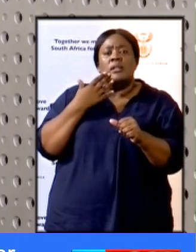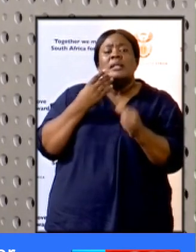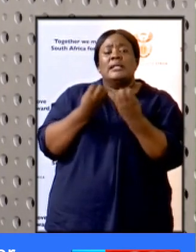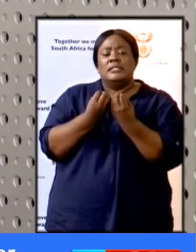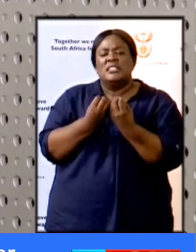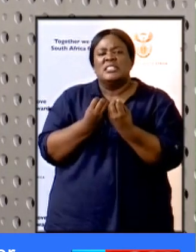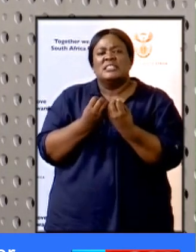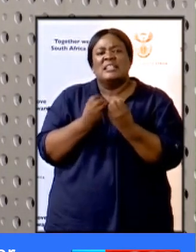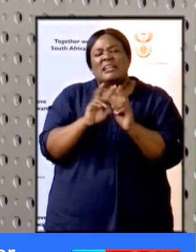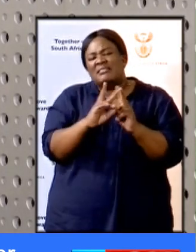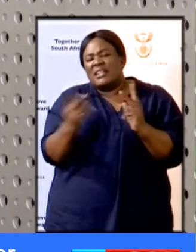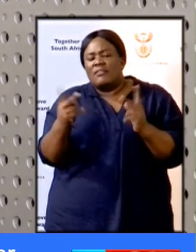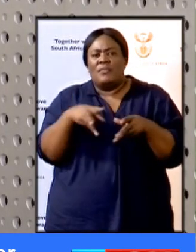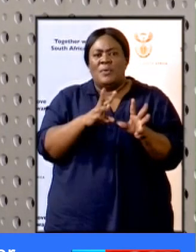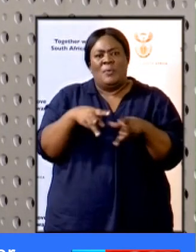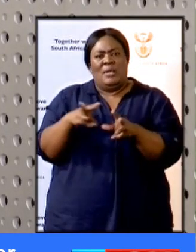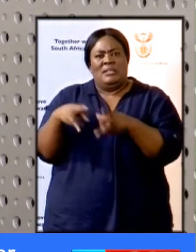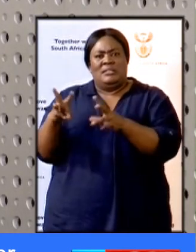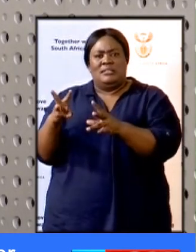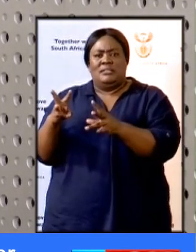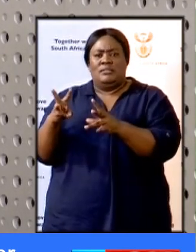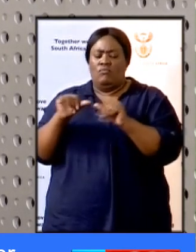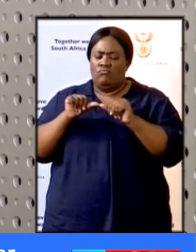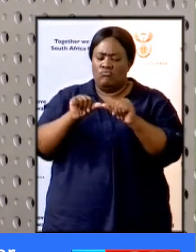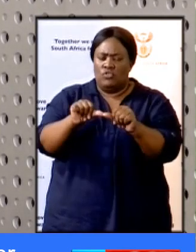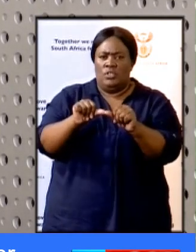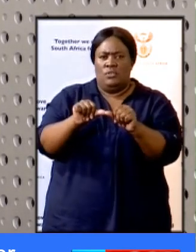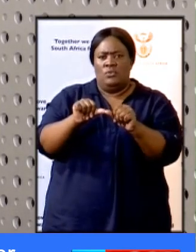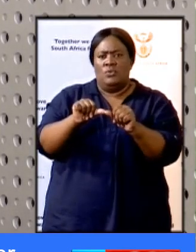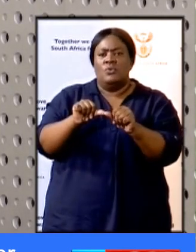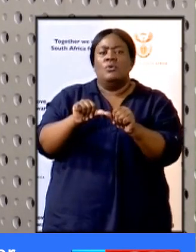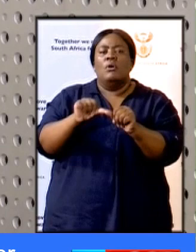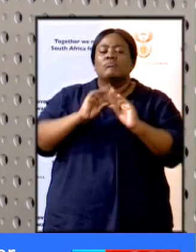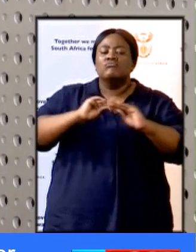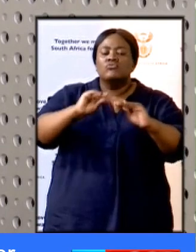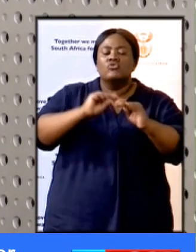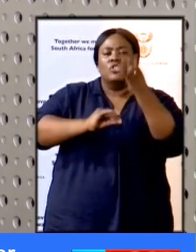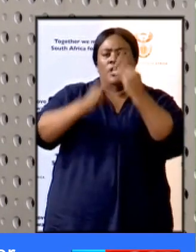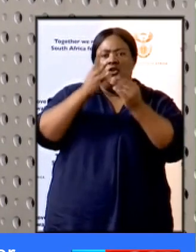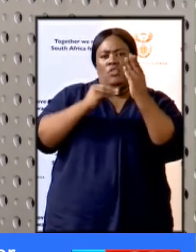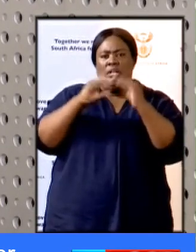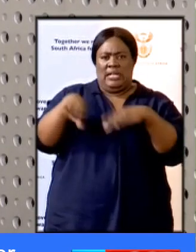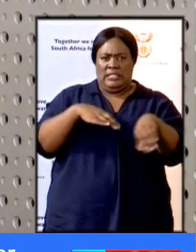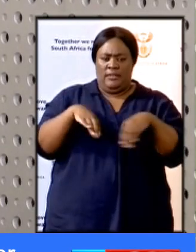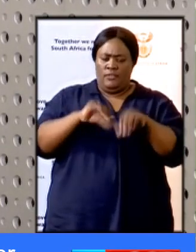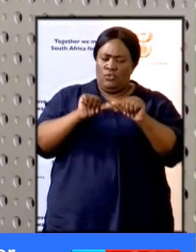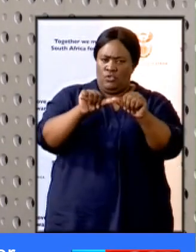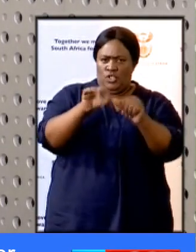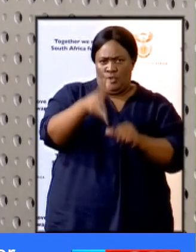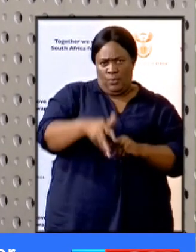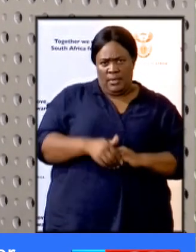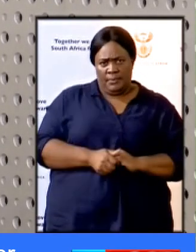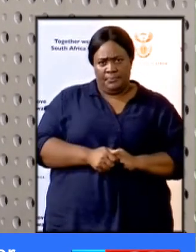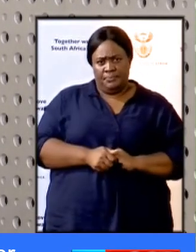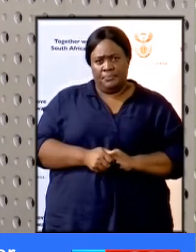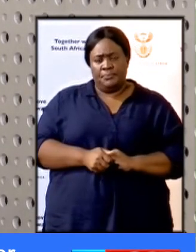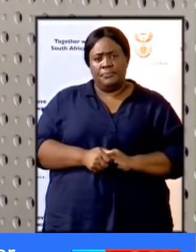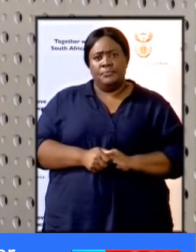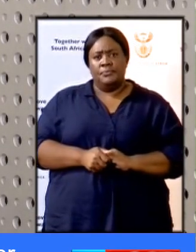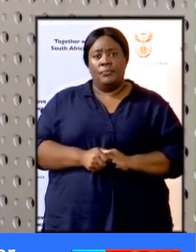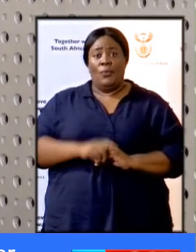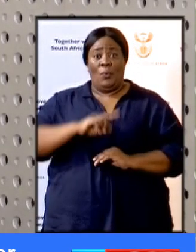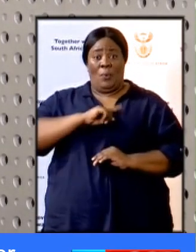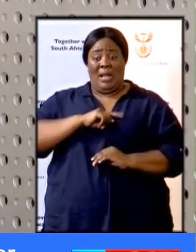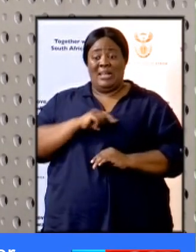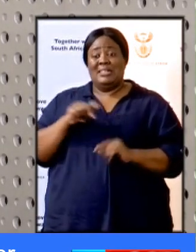multimodal remote teaching and learning activities. As we are in an unprecedented emergency,